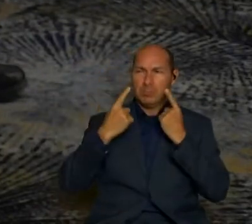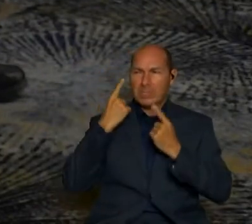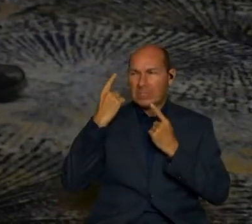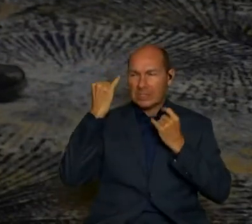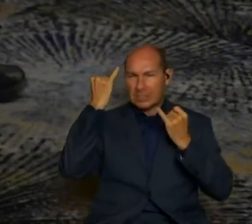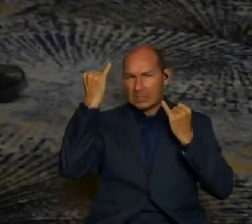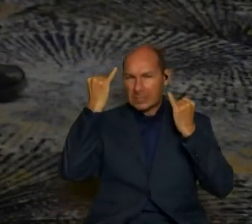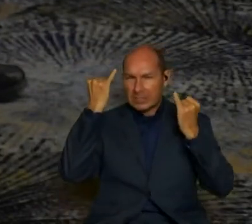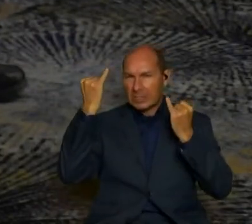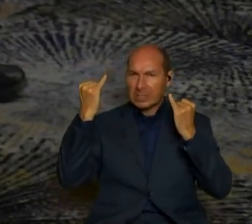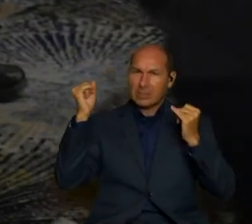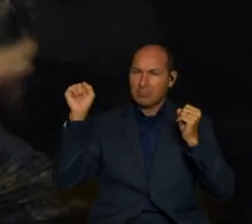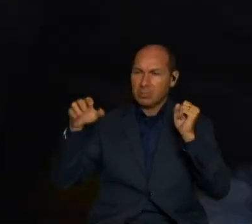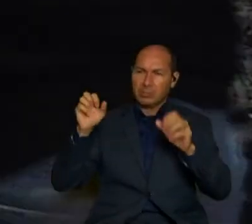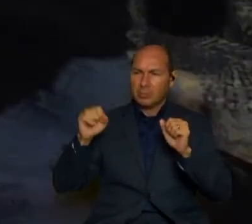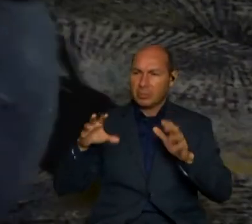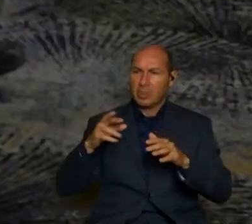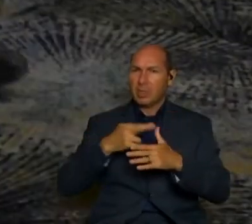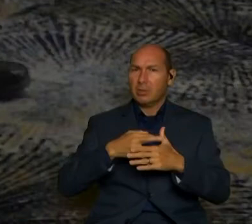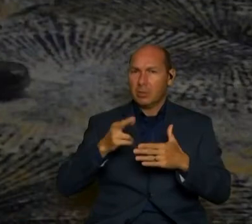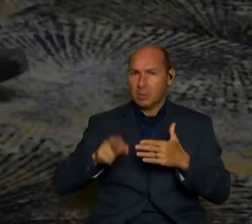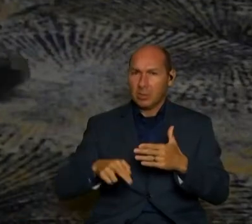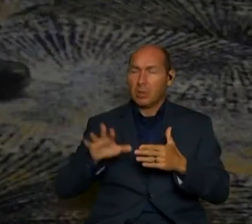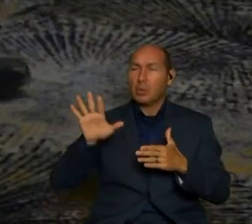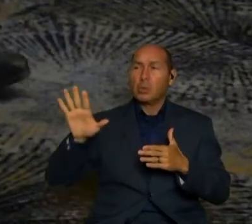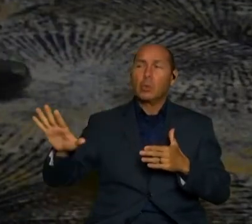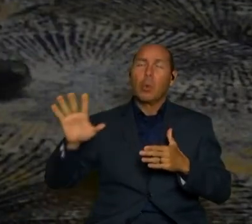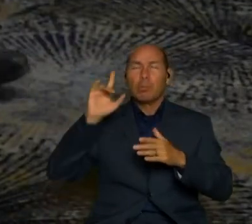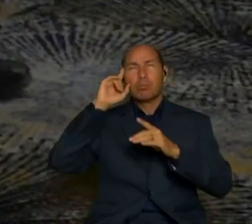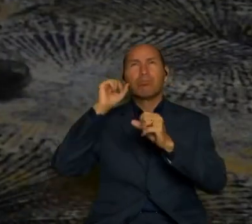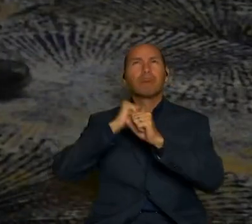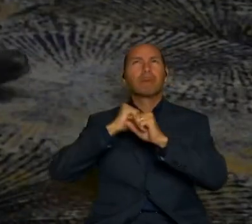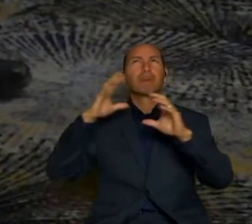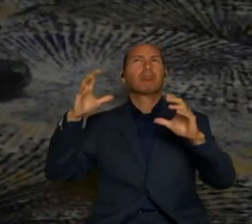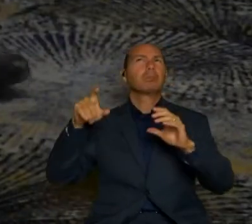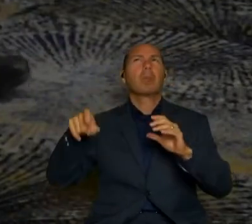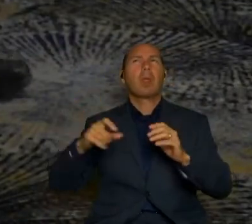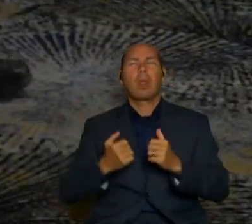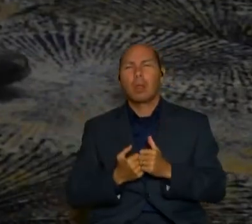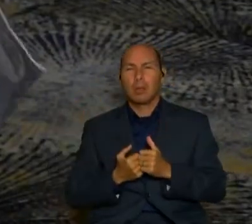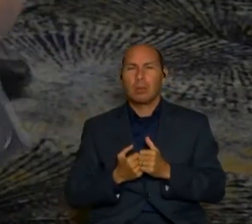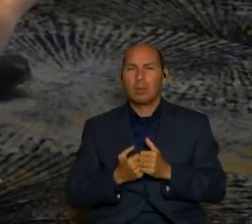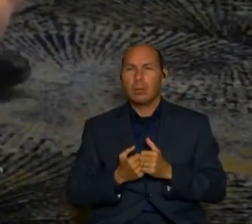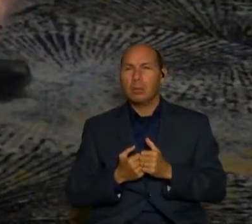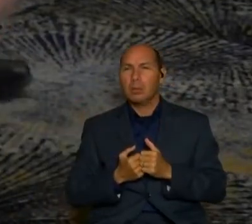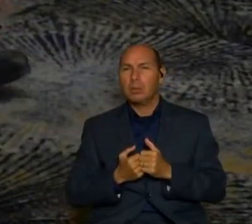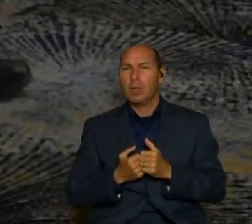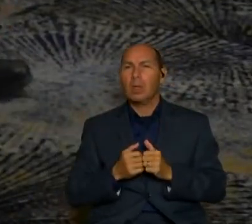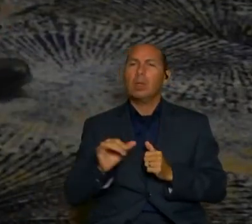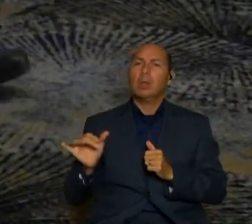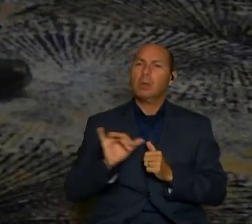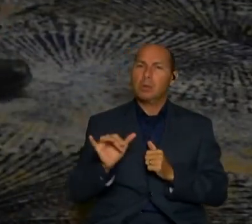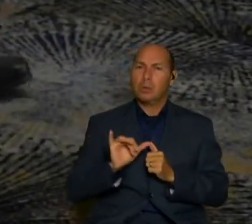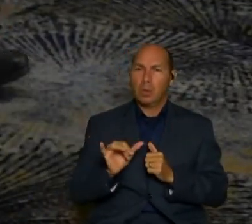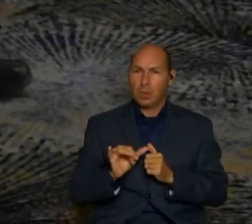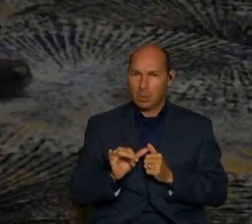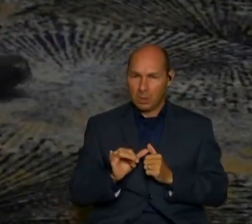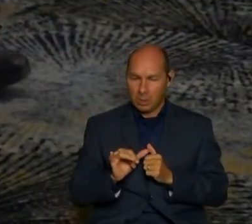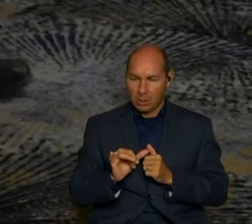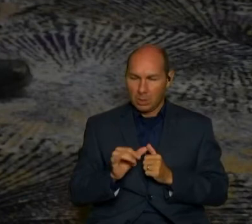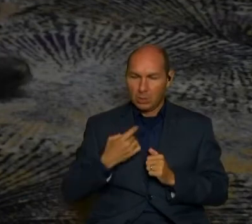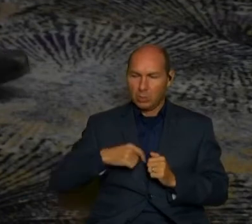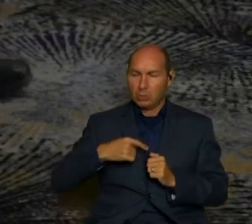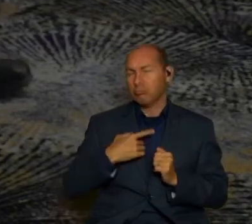of his vision for the public management. And what we did was just, from a technical aspect, just provided support.